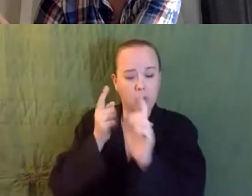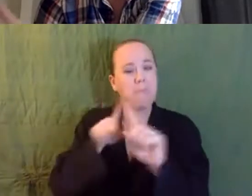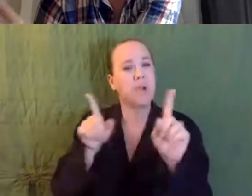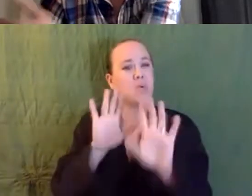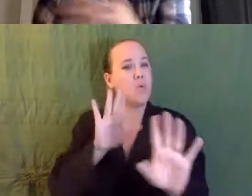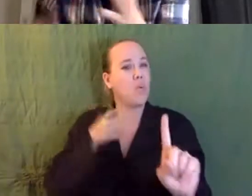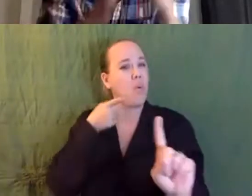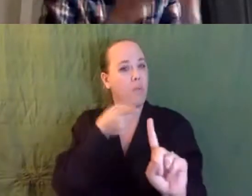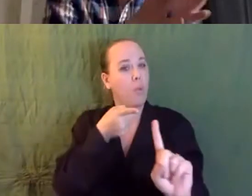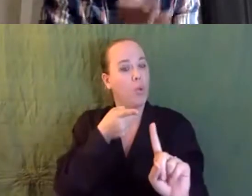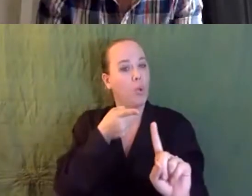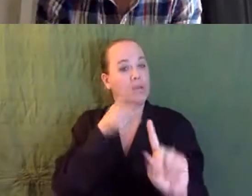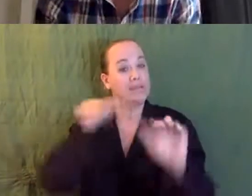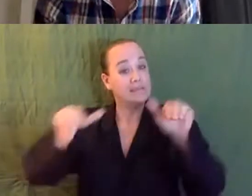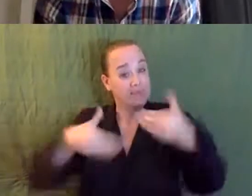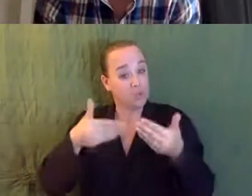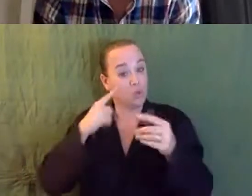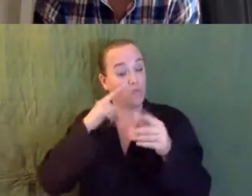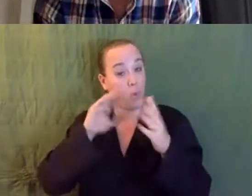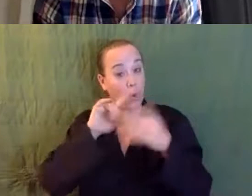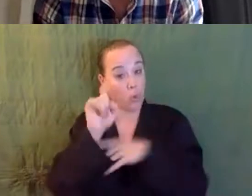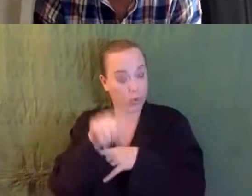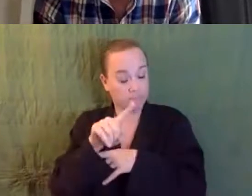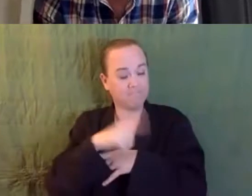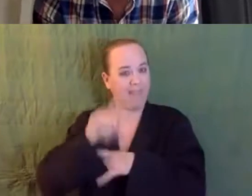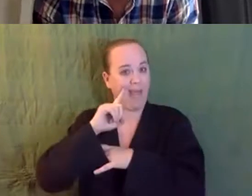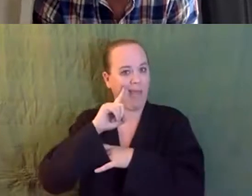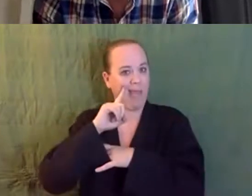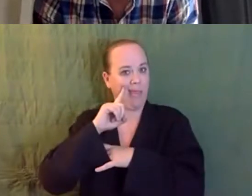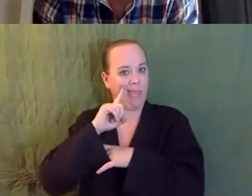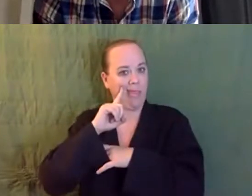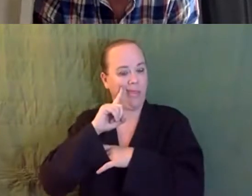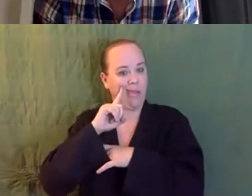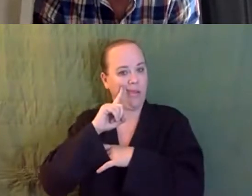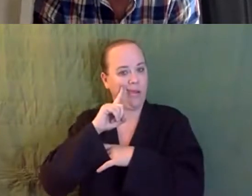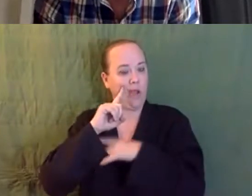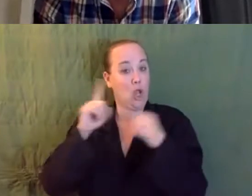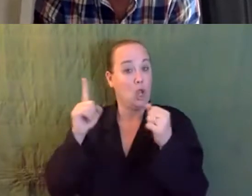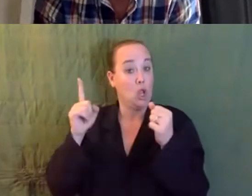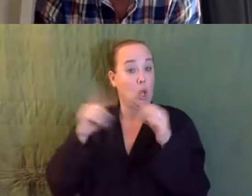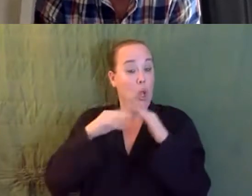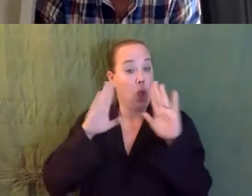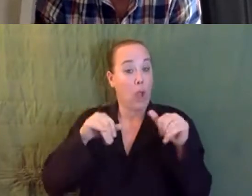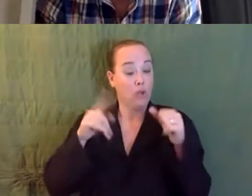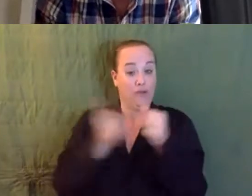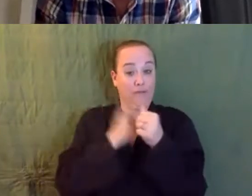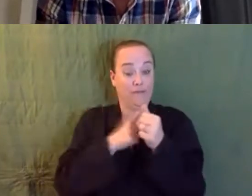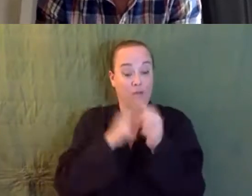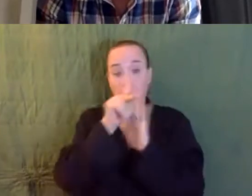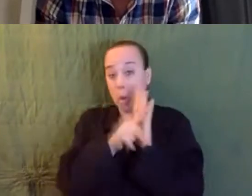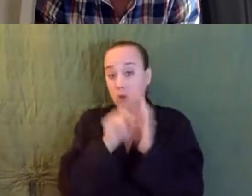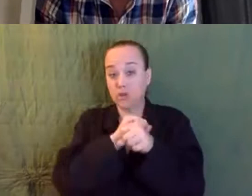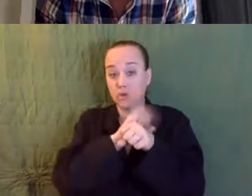about the intro of the question, right? I think that housing first policies and COVID relief to people who are struggling the hardest,